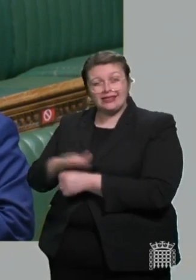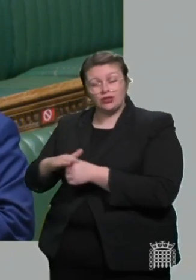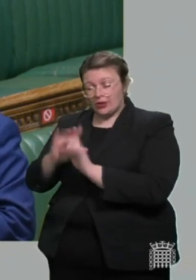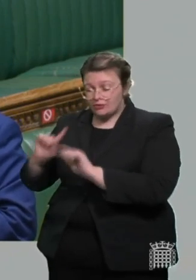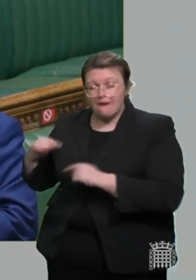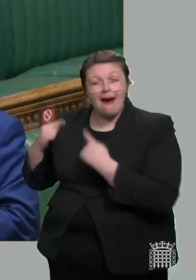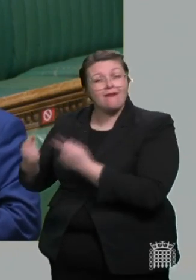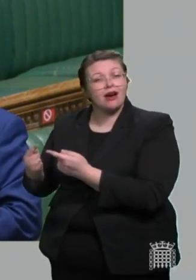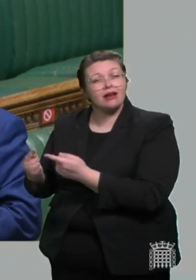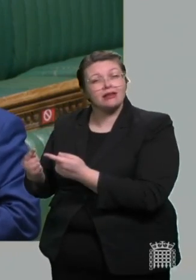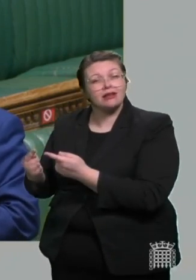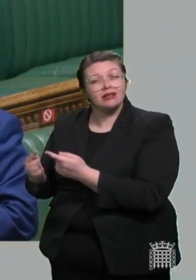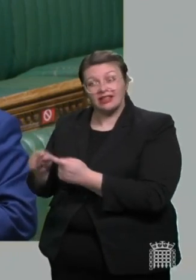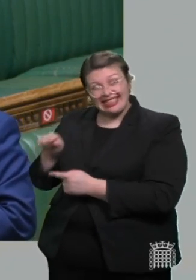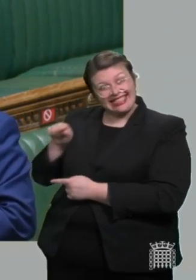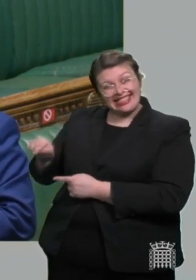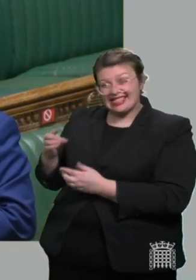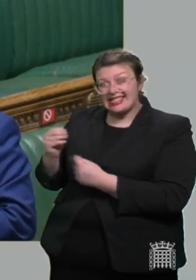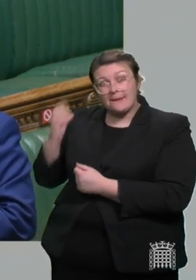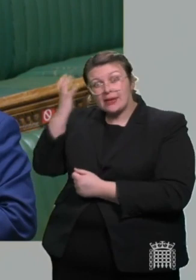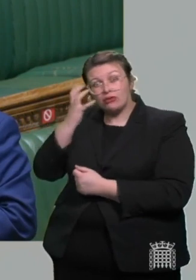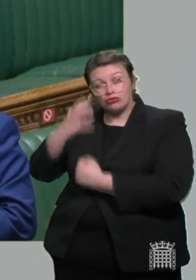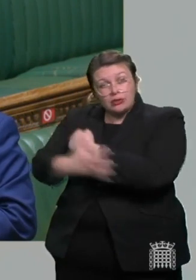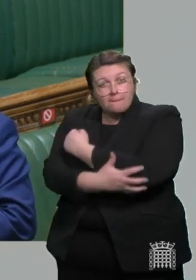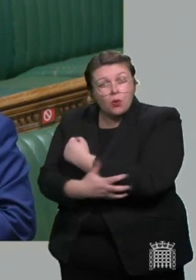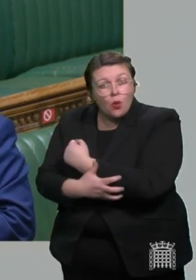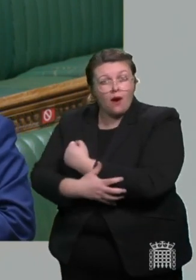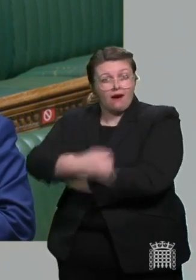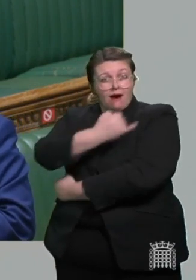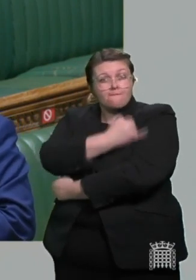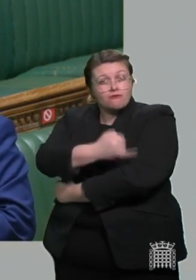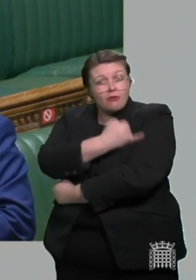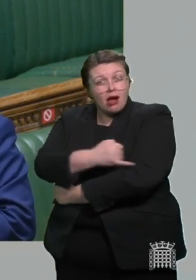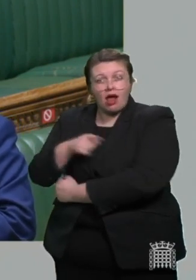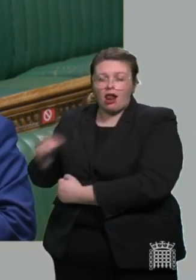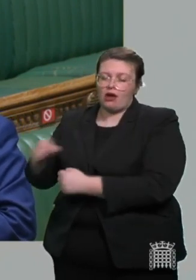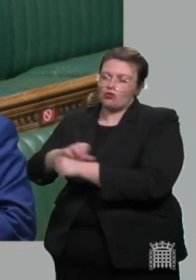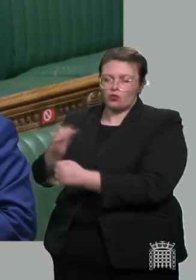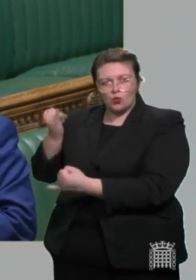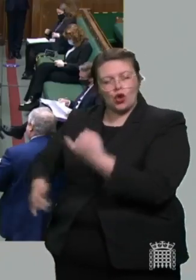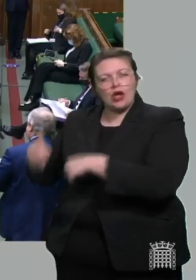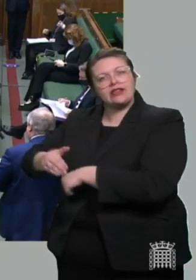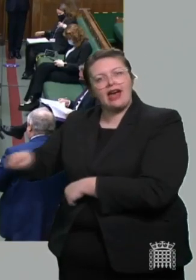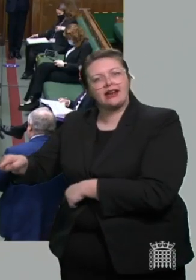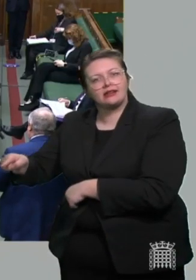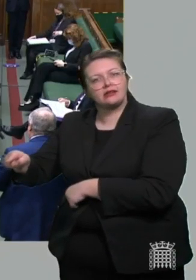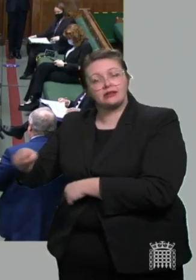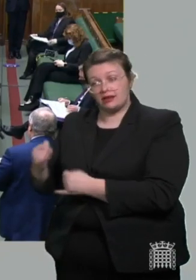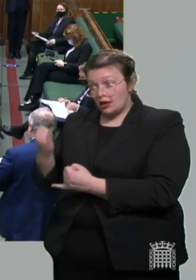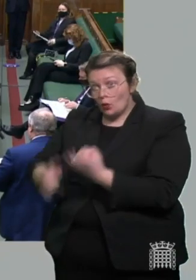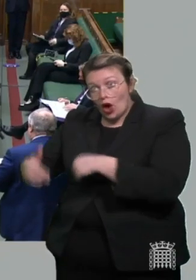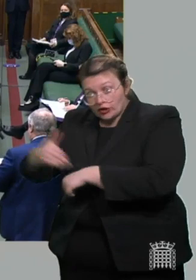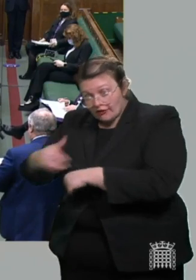has hit poor and vulnerable countries the hardest, threatening decades of hard-won gains, whilst exacerbating